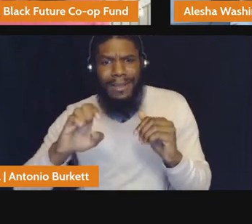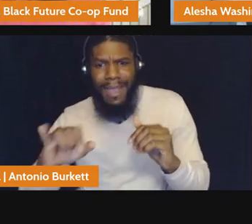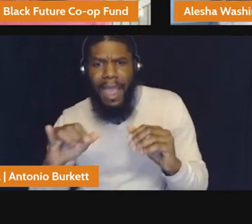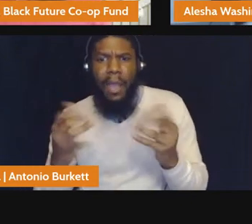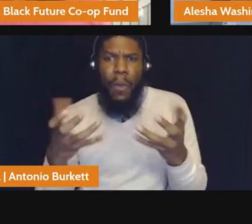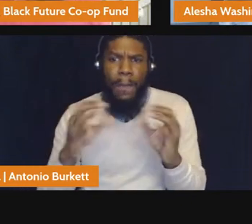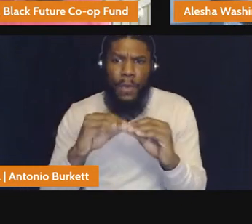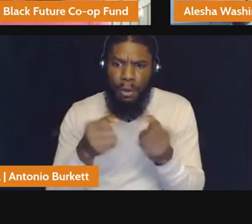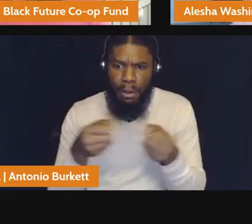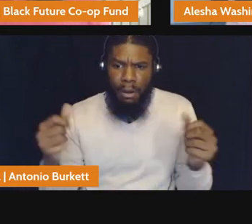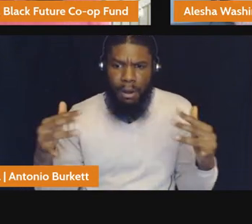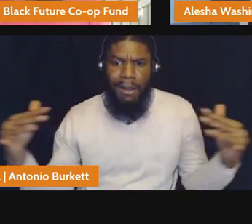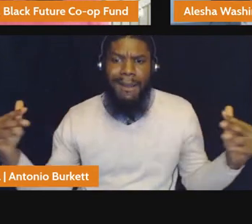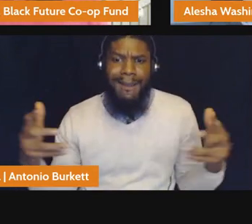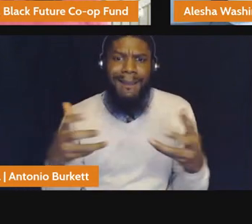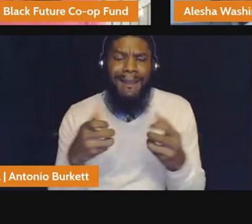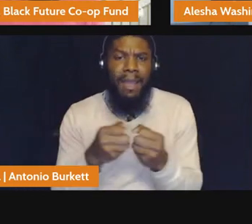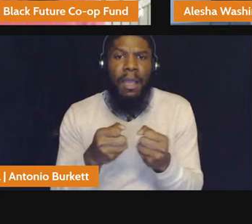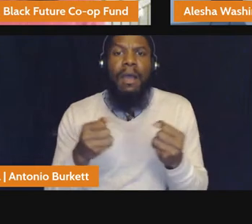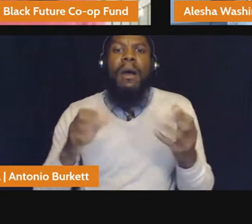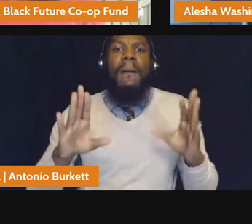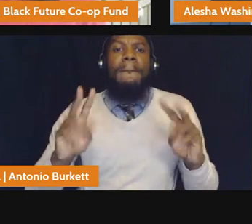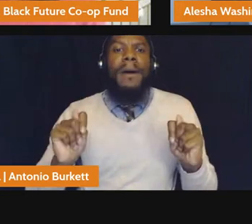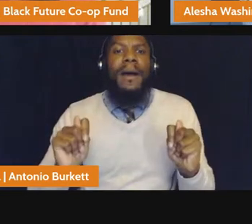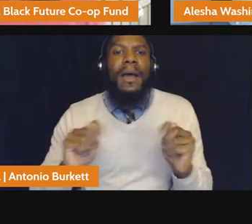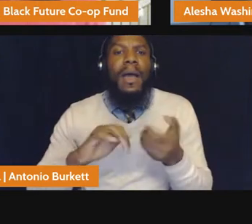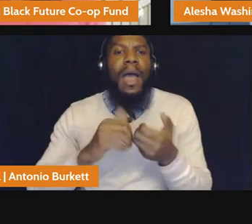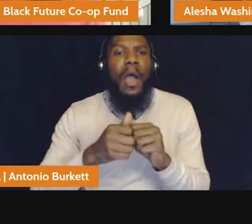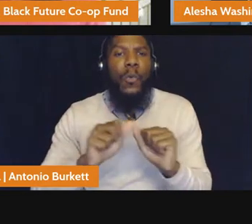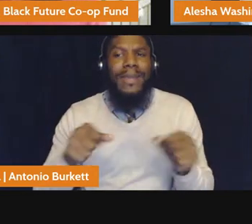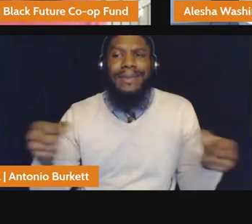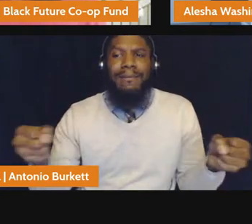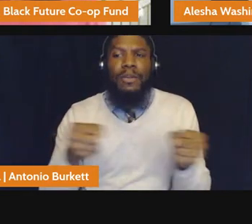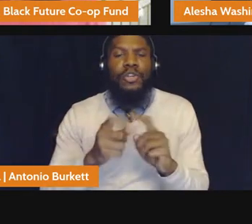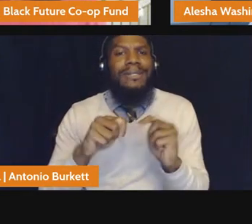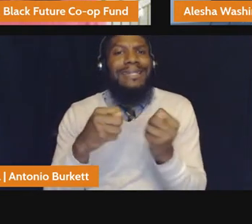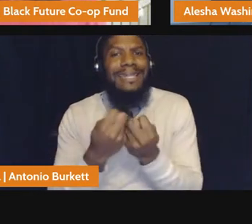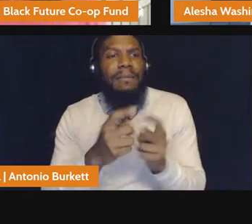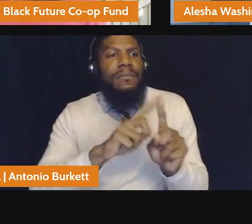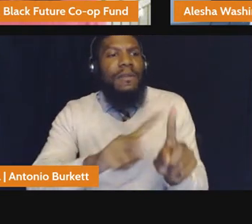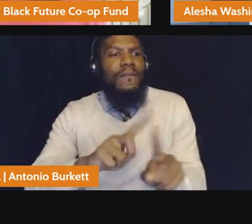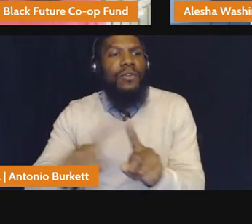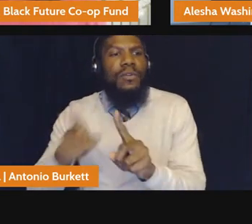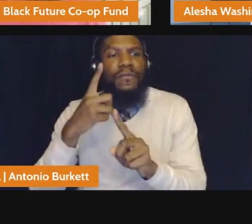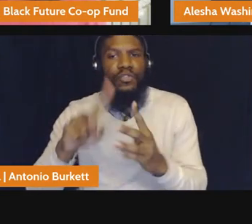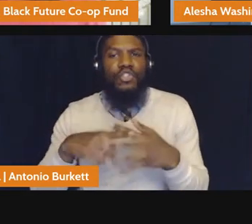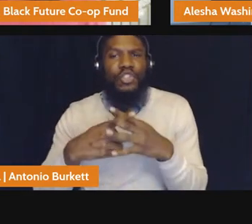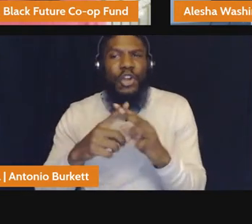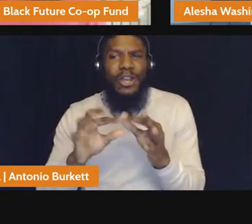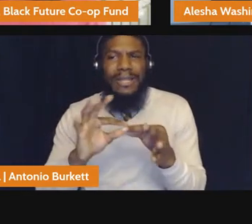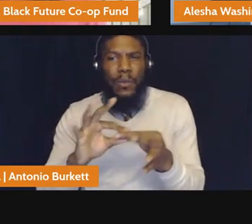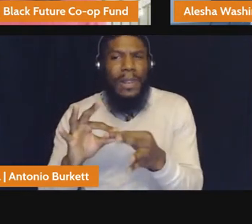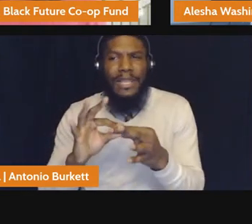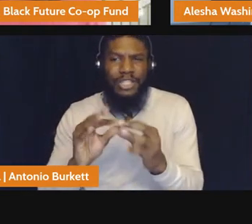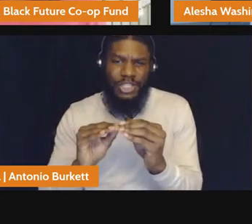bring together among the existing team to start to build that accountability and that relationship internal?